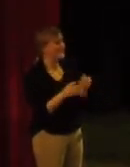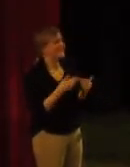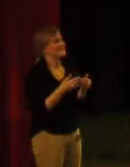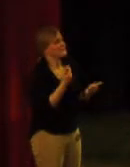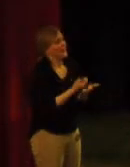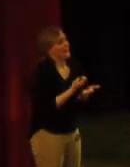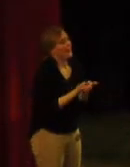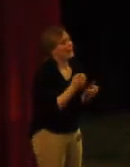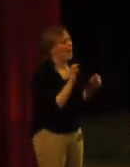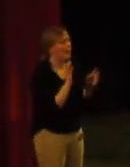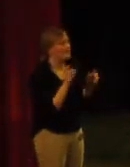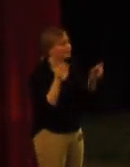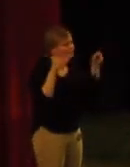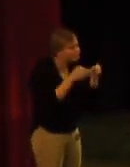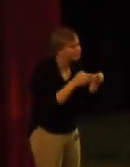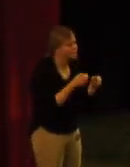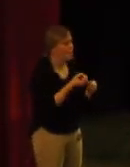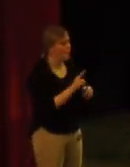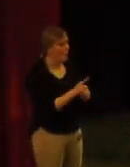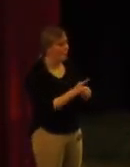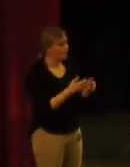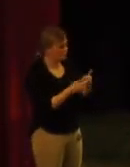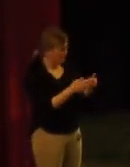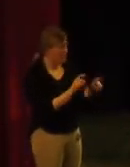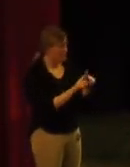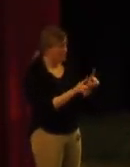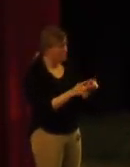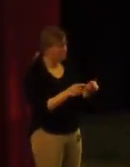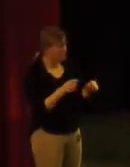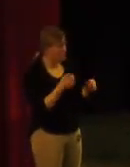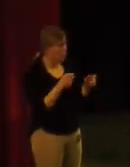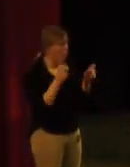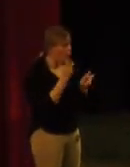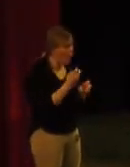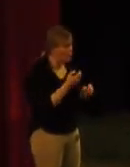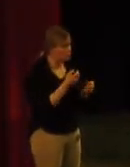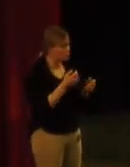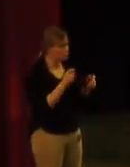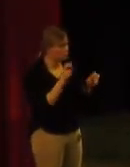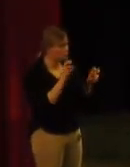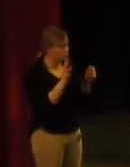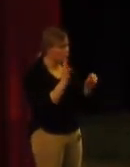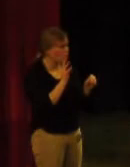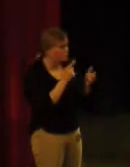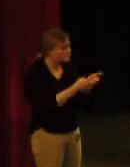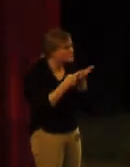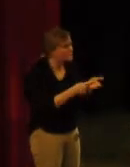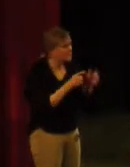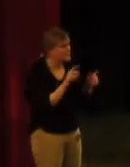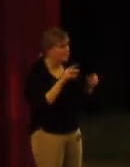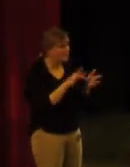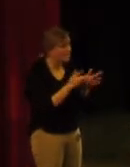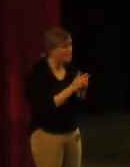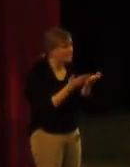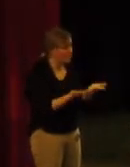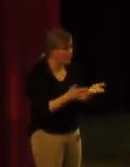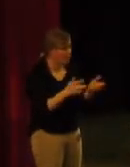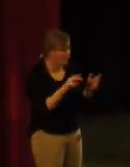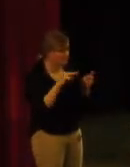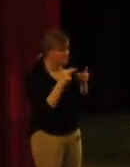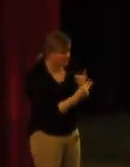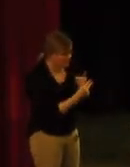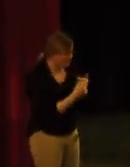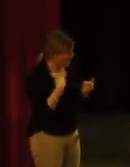civics. And it's harder sometimes to cross those lines and think, where does a biblical perspective come into play here? So I think that's really important for